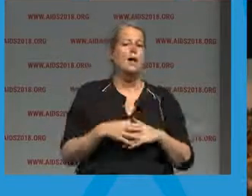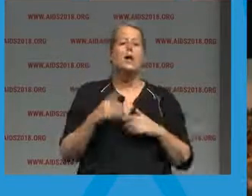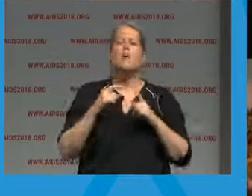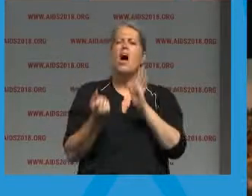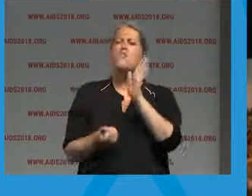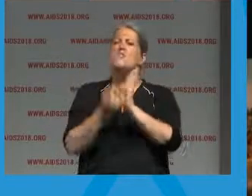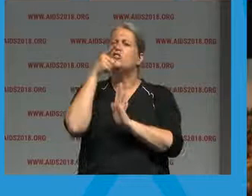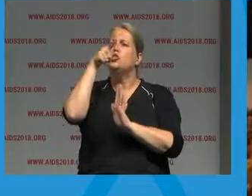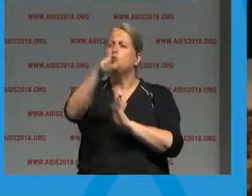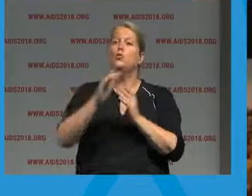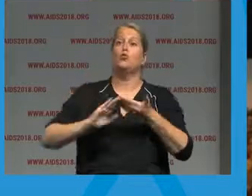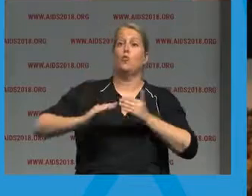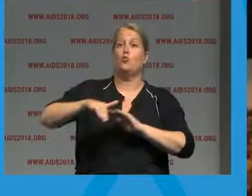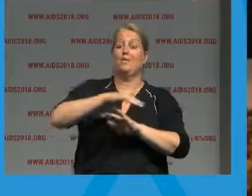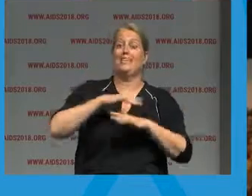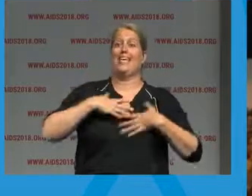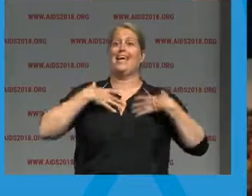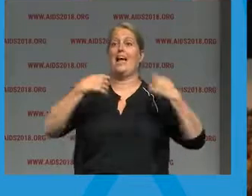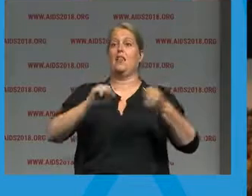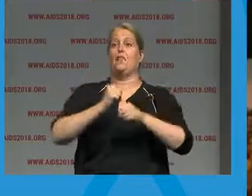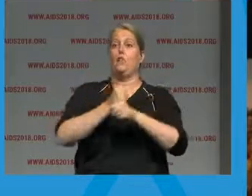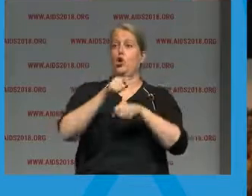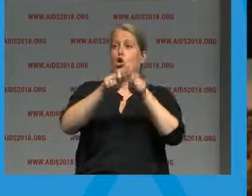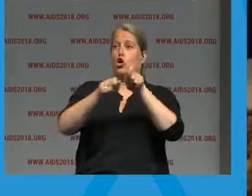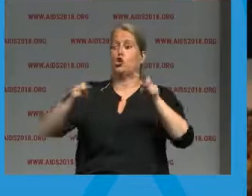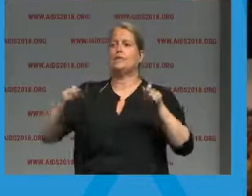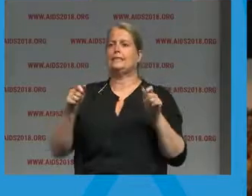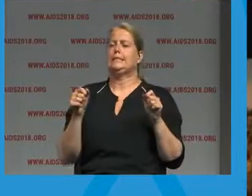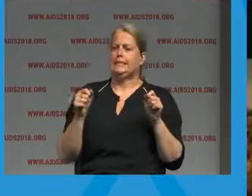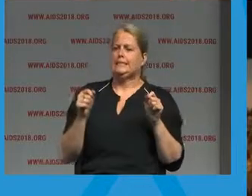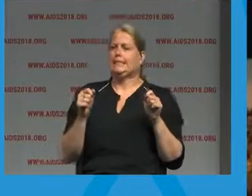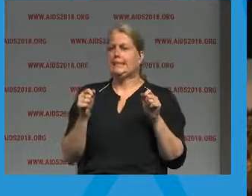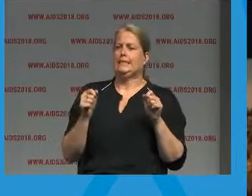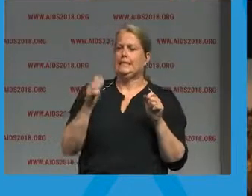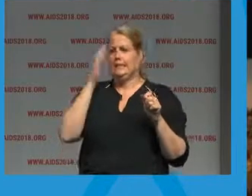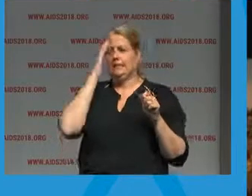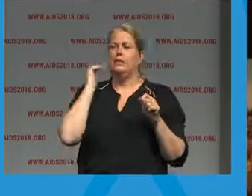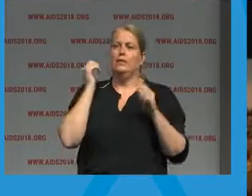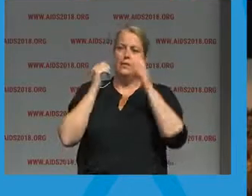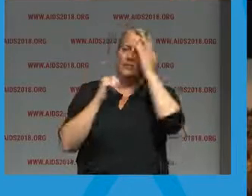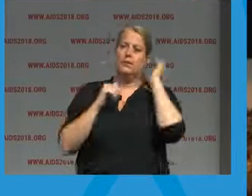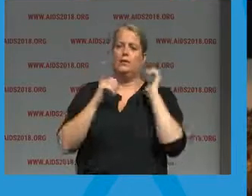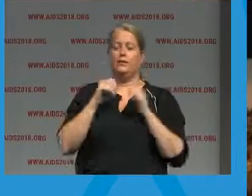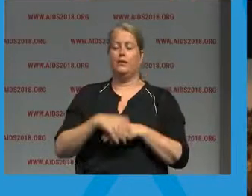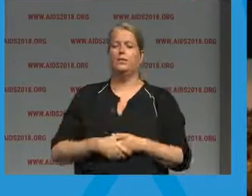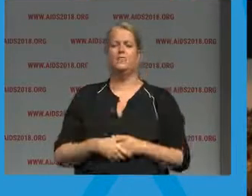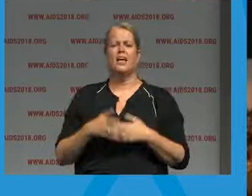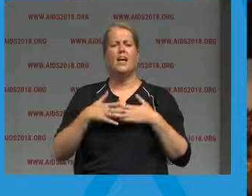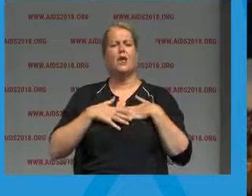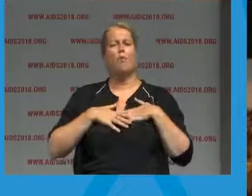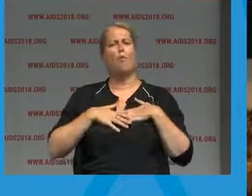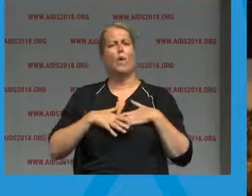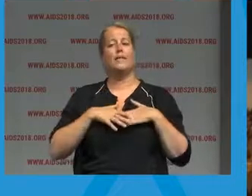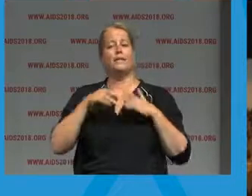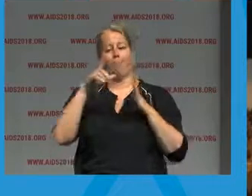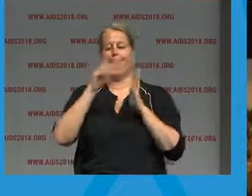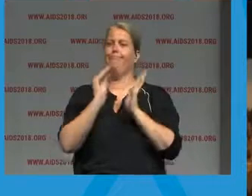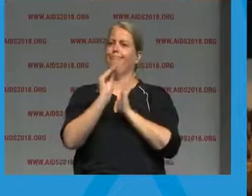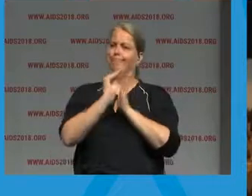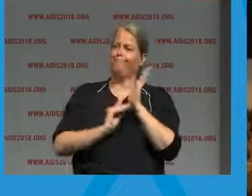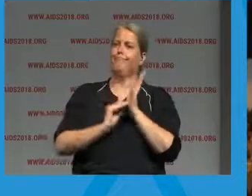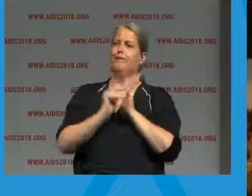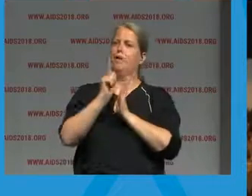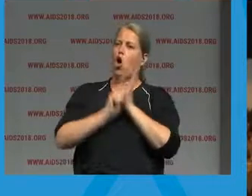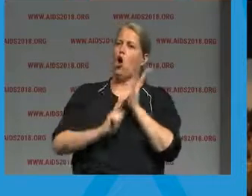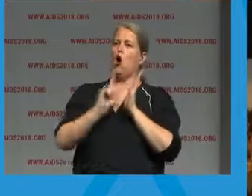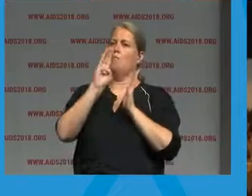health workers, which I'm really struggling with, and I want to bring it in a bill form, so that